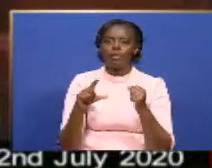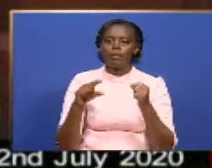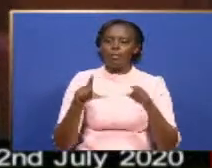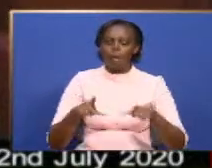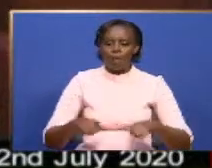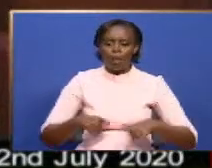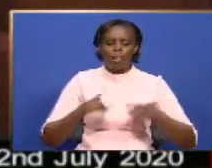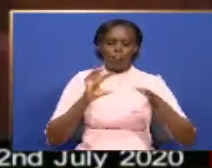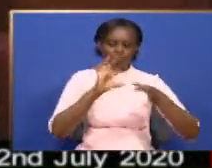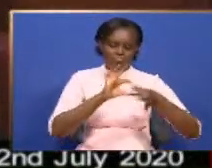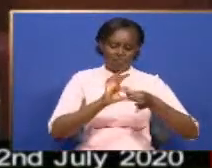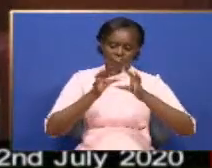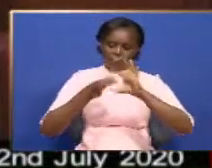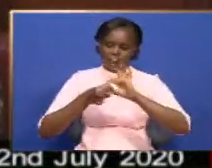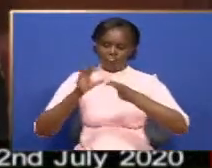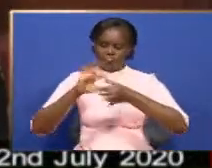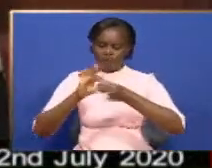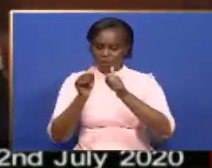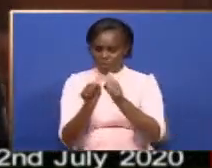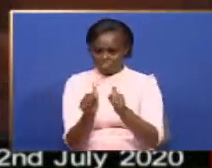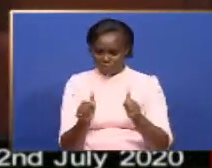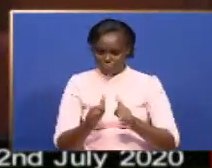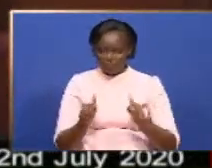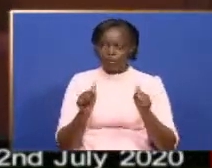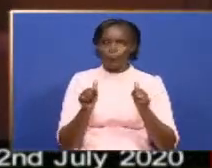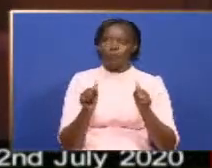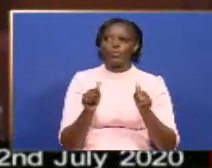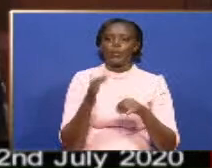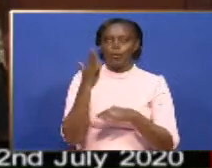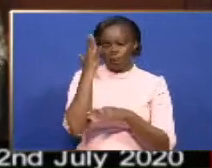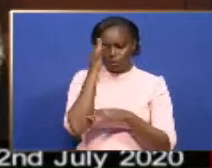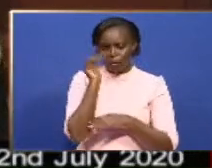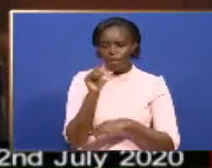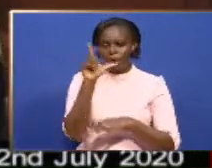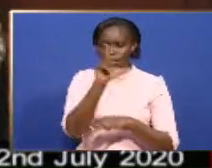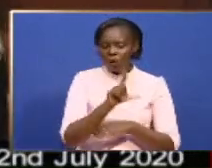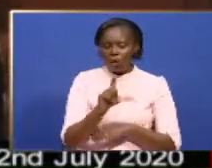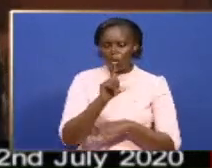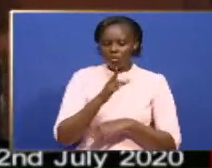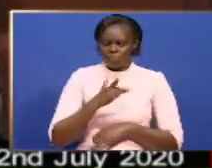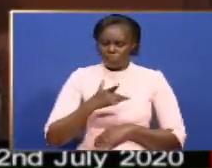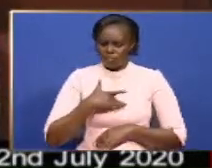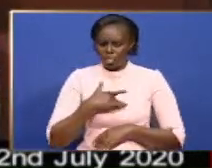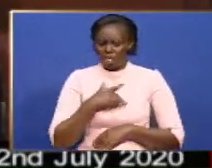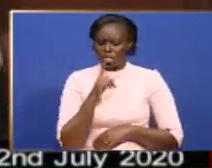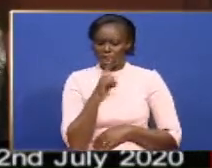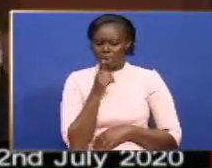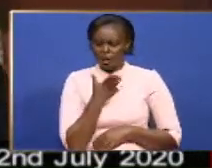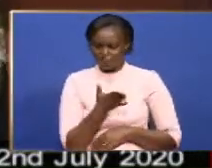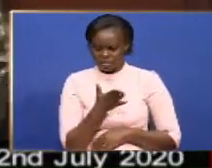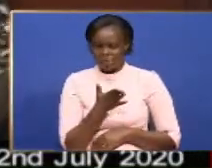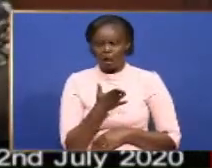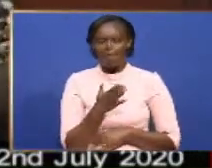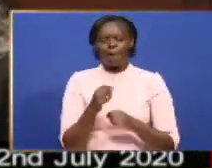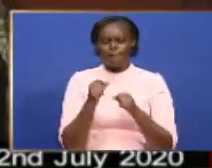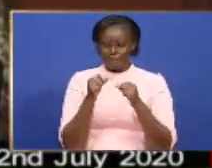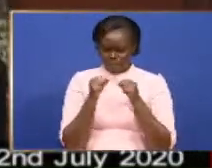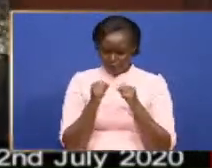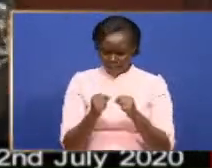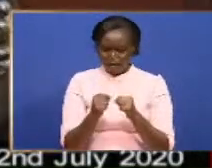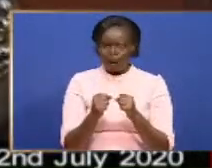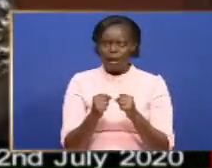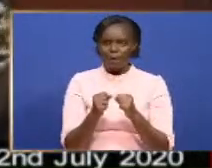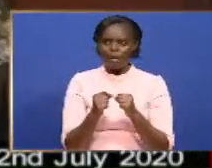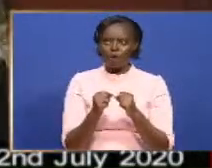in harmony, as we know that when our locals feel threatened, it will be difficult